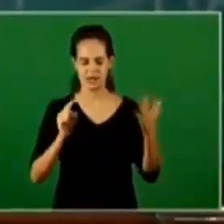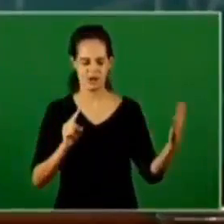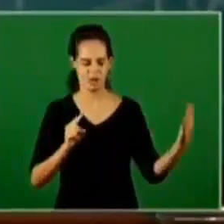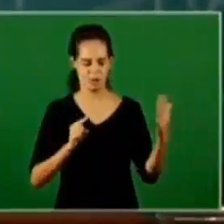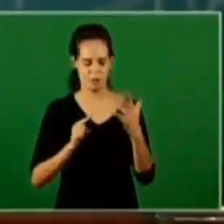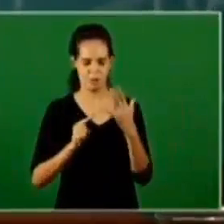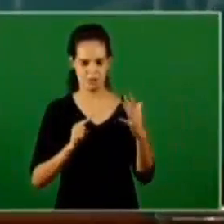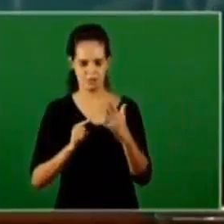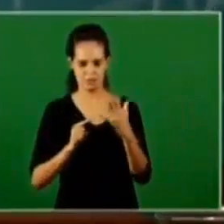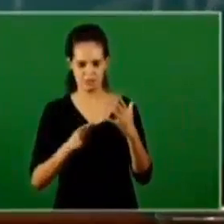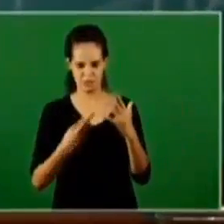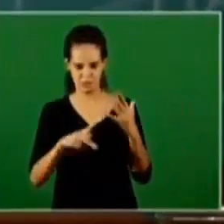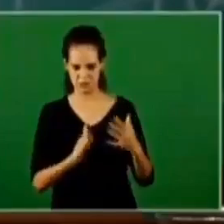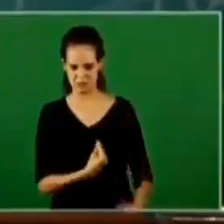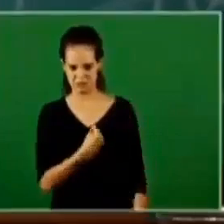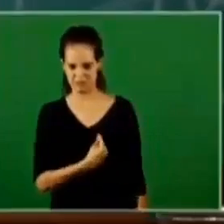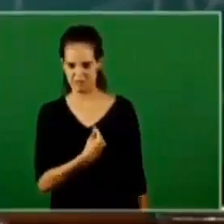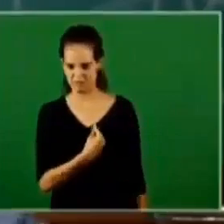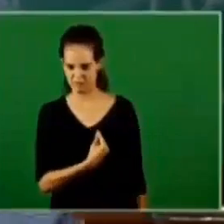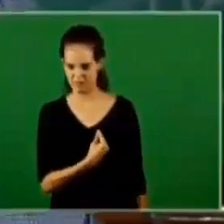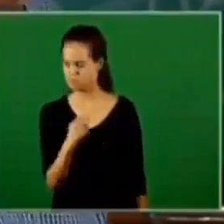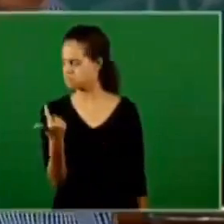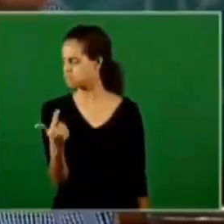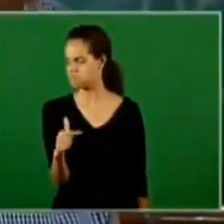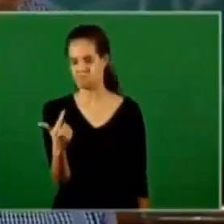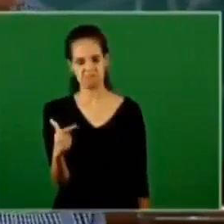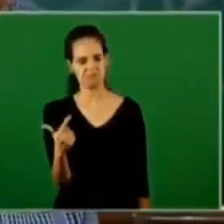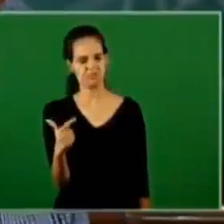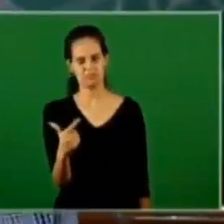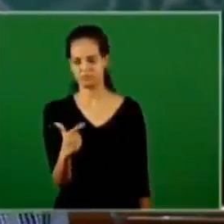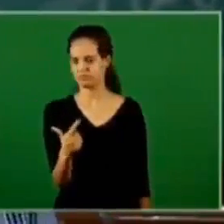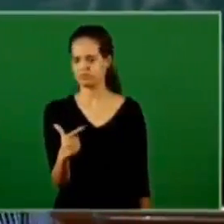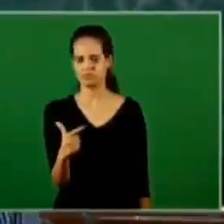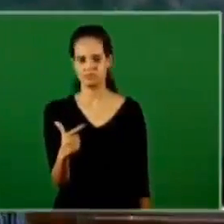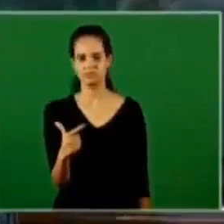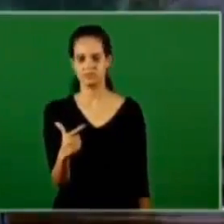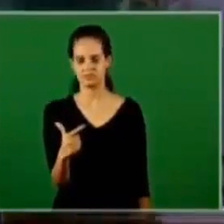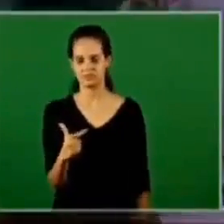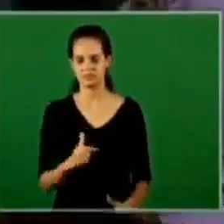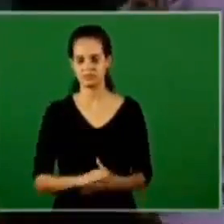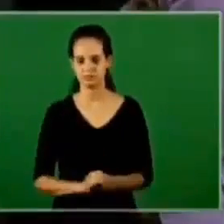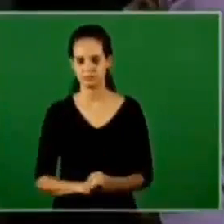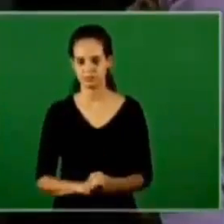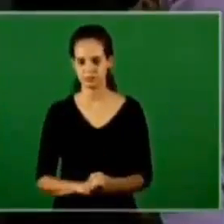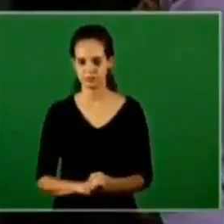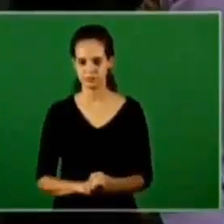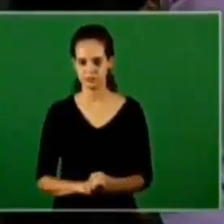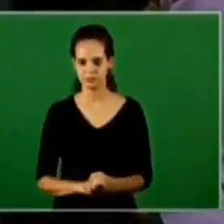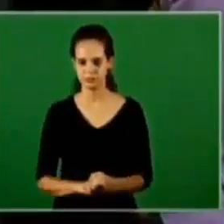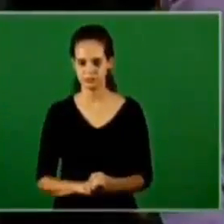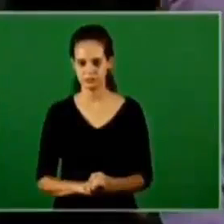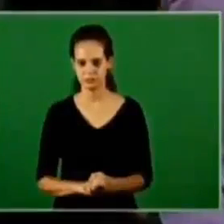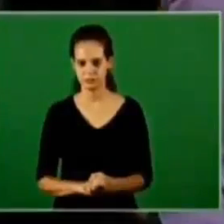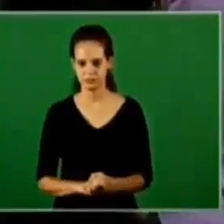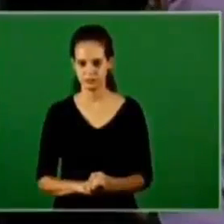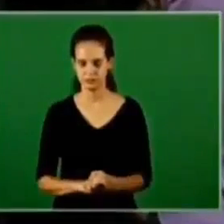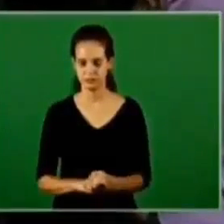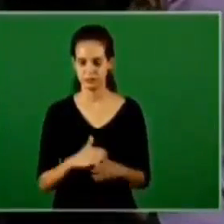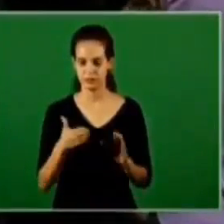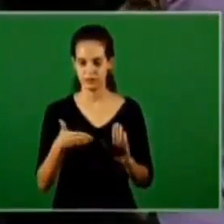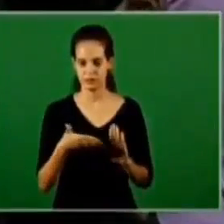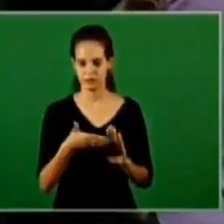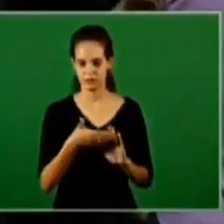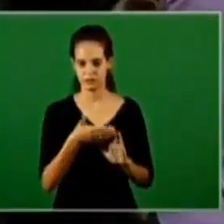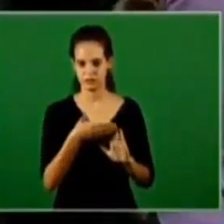is here trying to attack you is not going to have a room in your life. We're going to say, accept